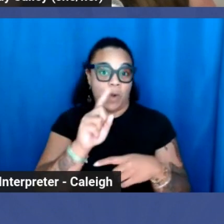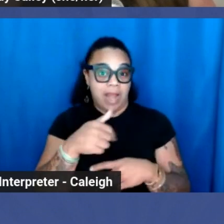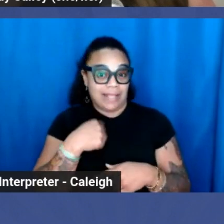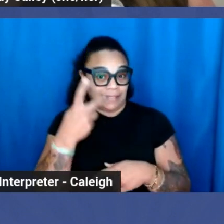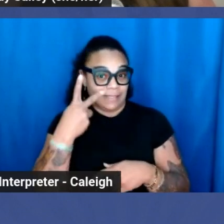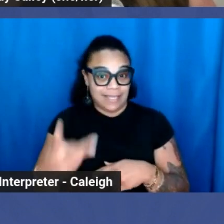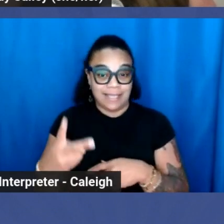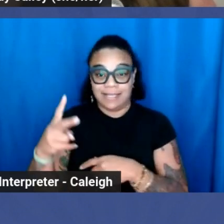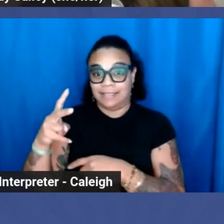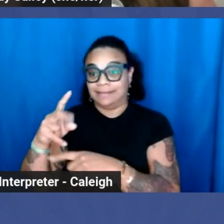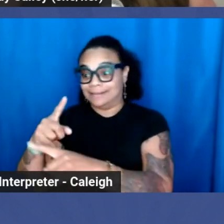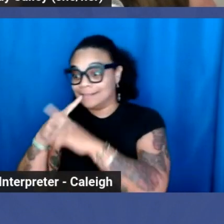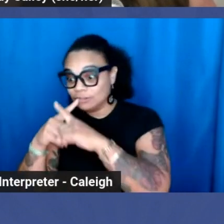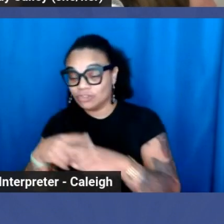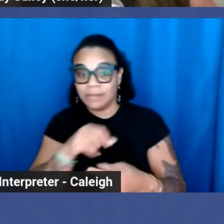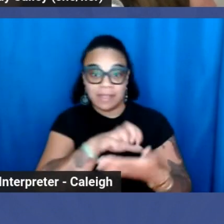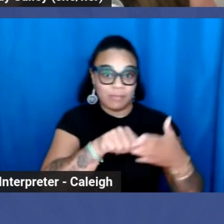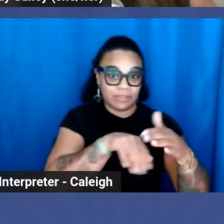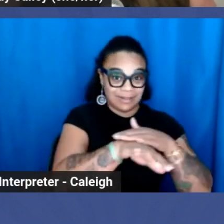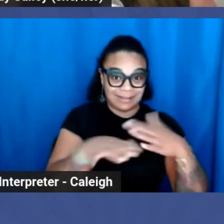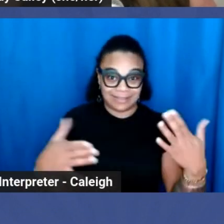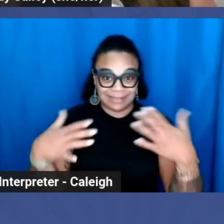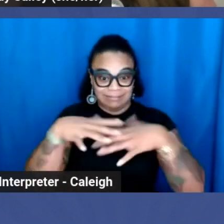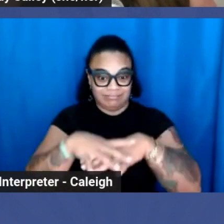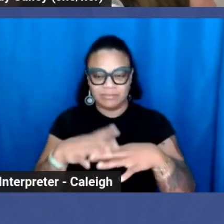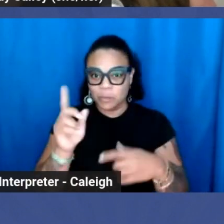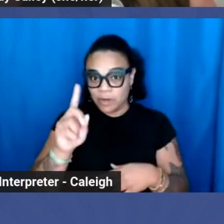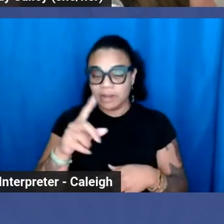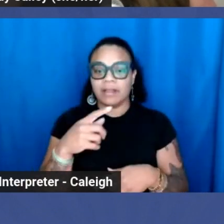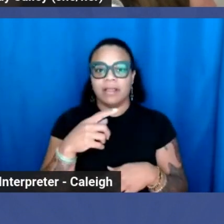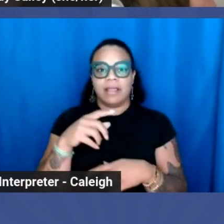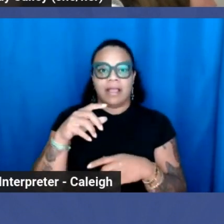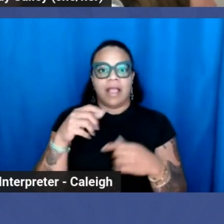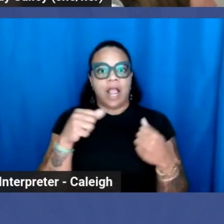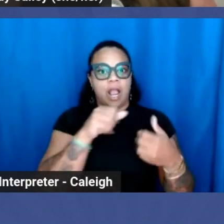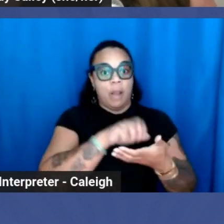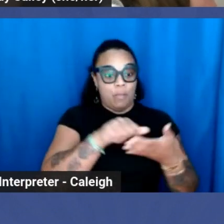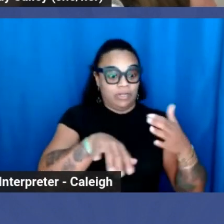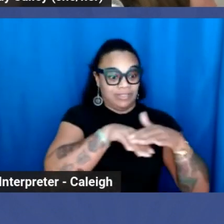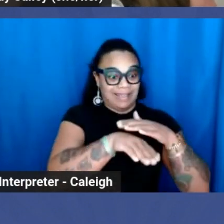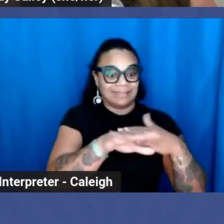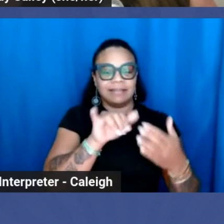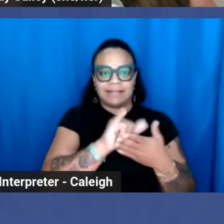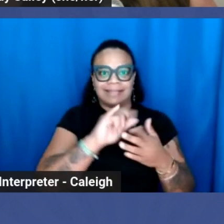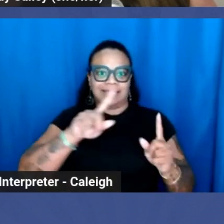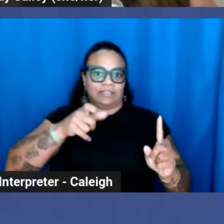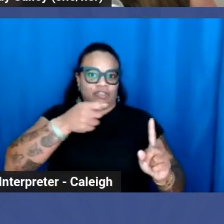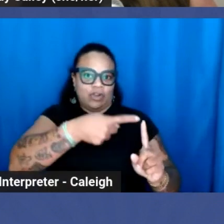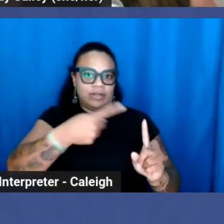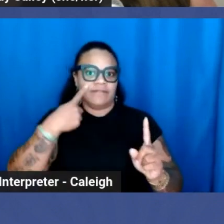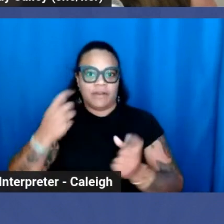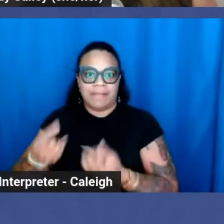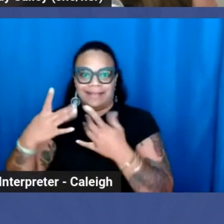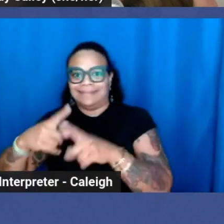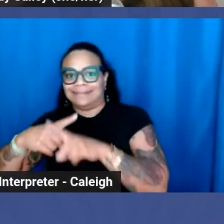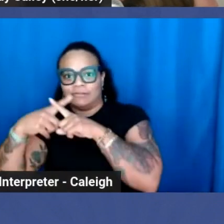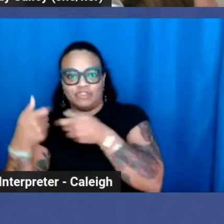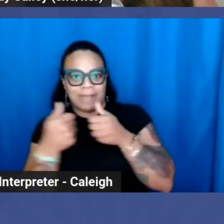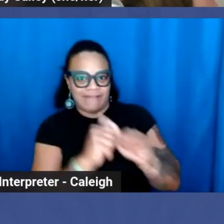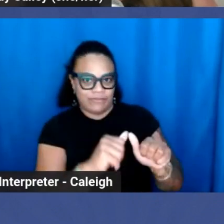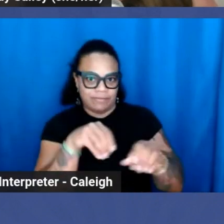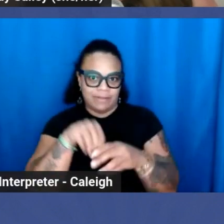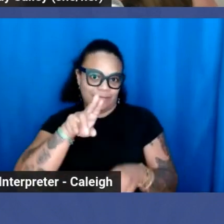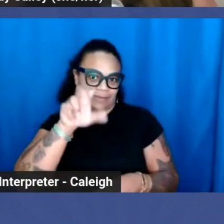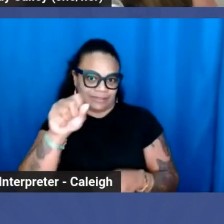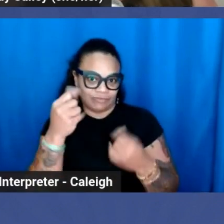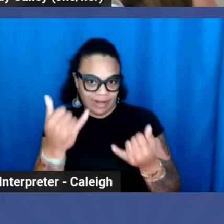today is that abortion access is a target of a lot of censorship efforts in the United States broadly right